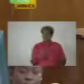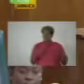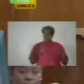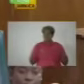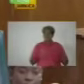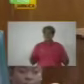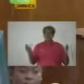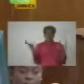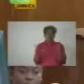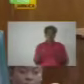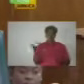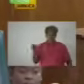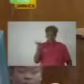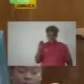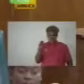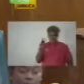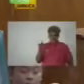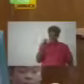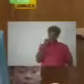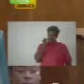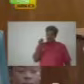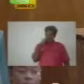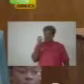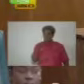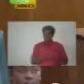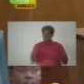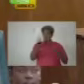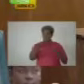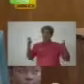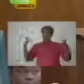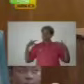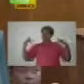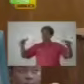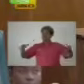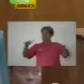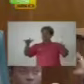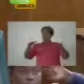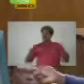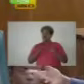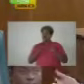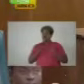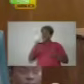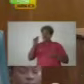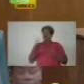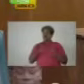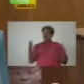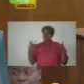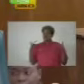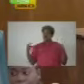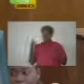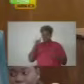town, and not simply one big venue when we don't have 20 big events for the year.